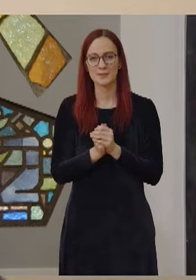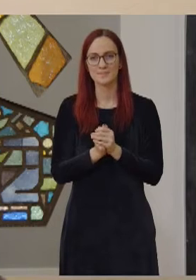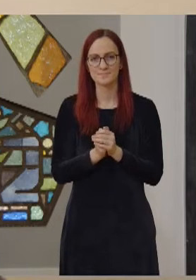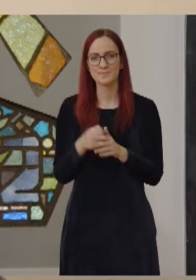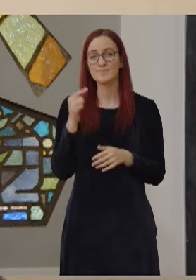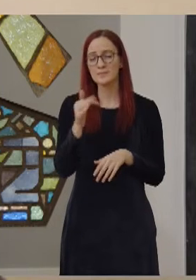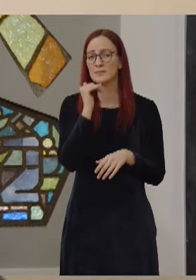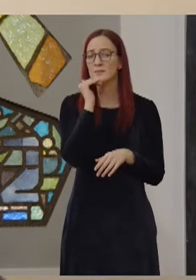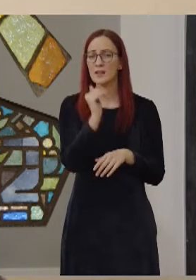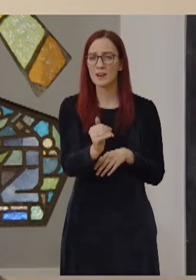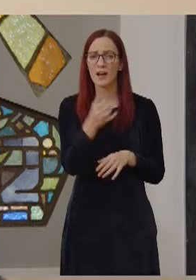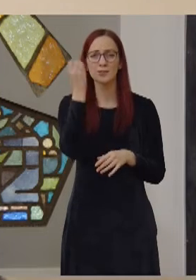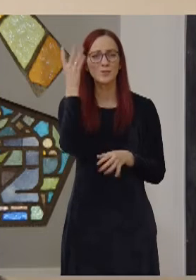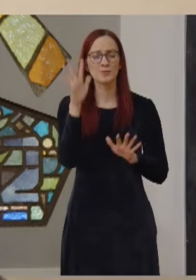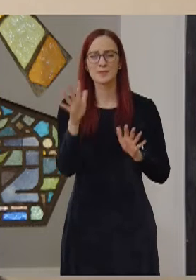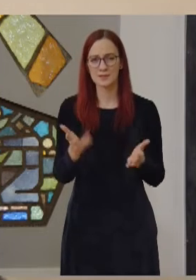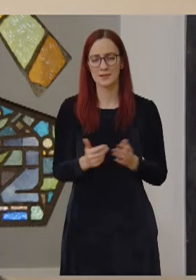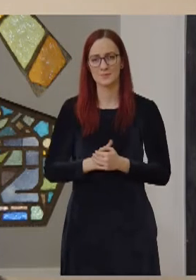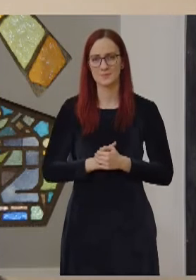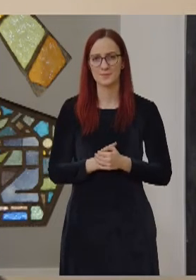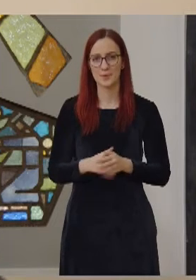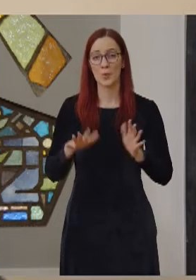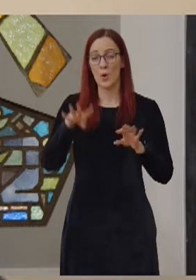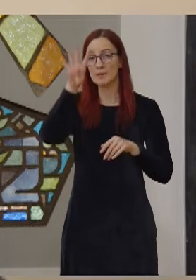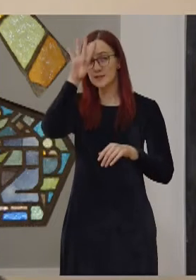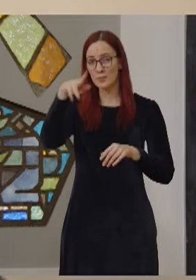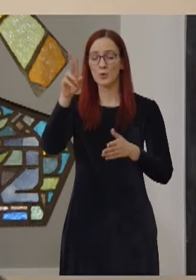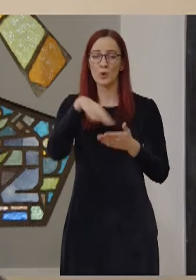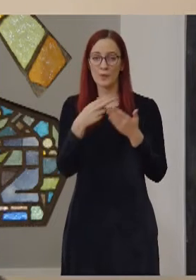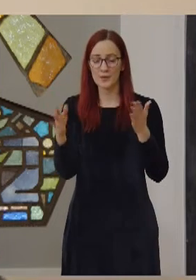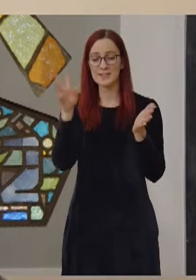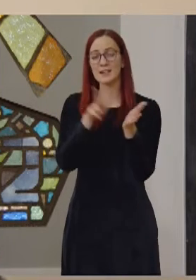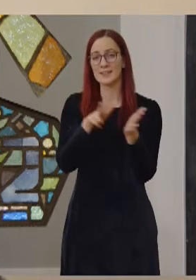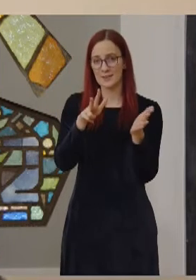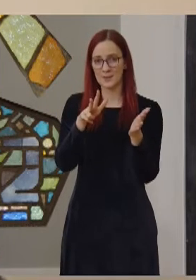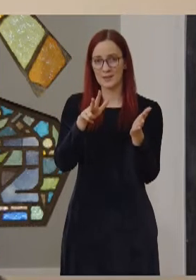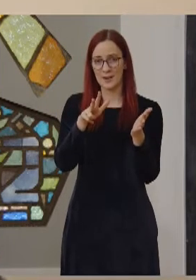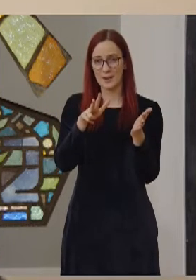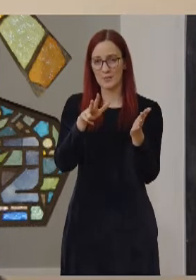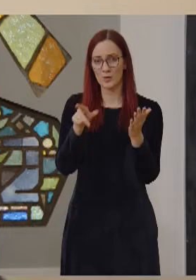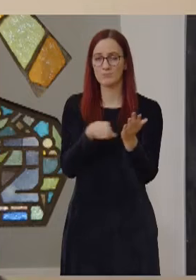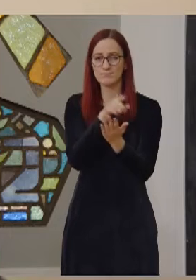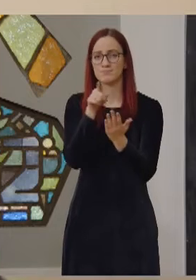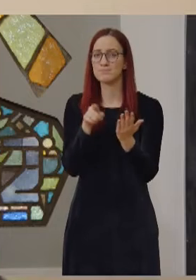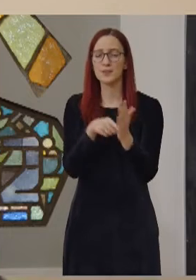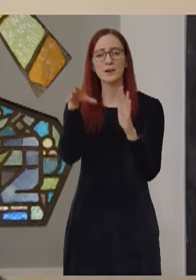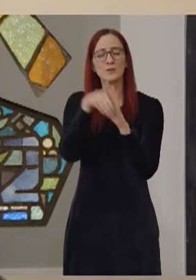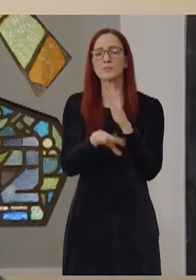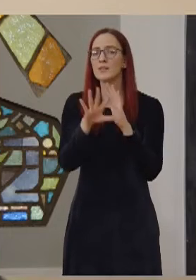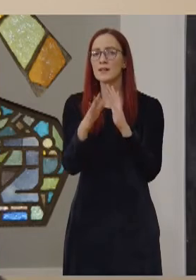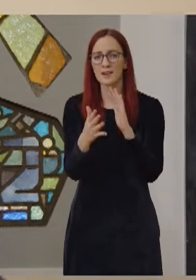political will in the Lithuanian parliament to ratify the Istanbul